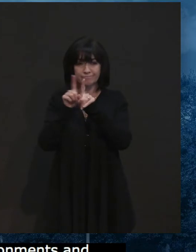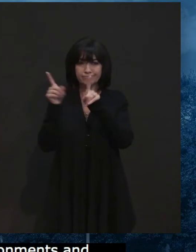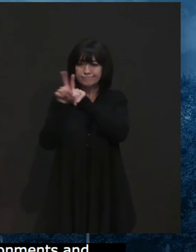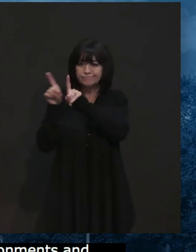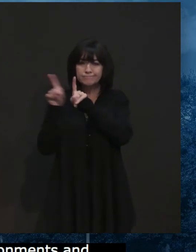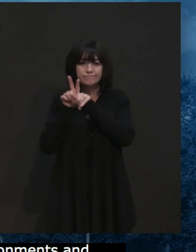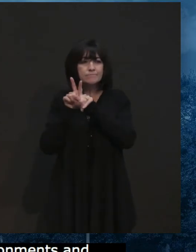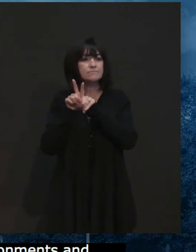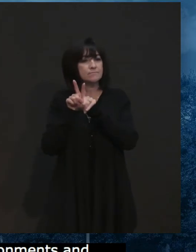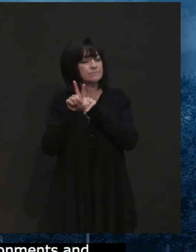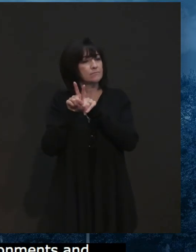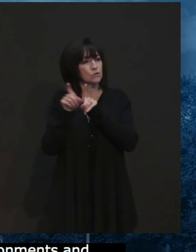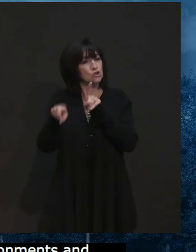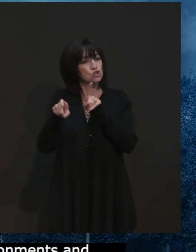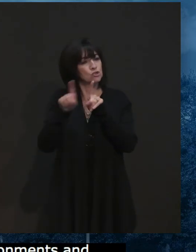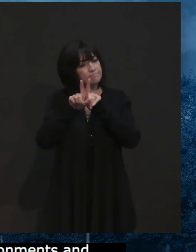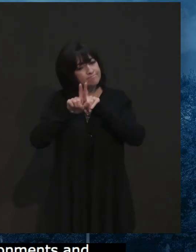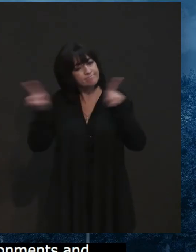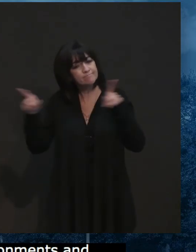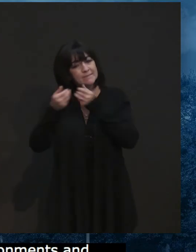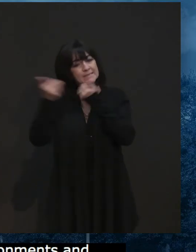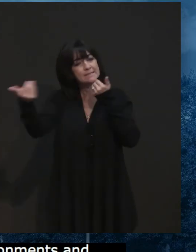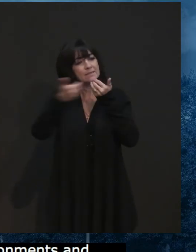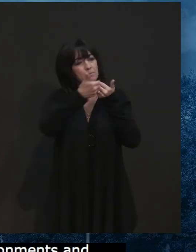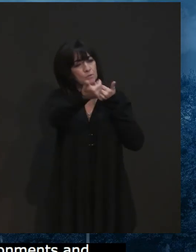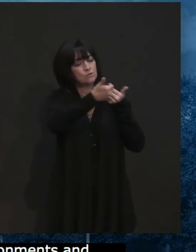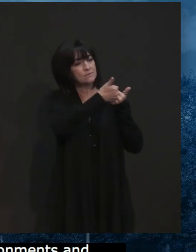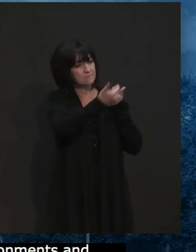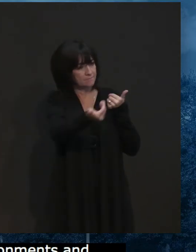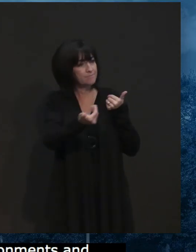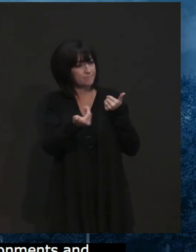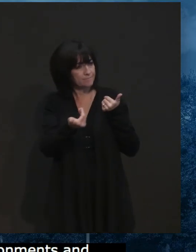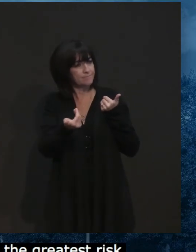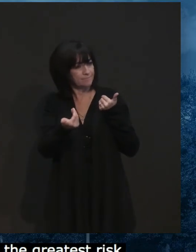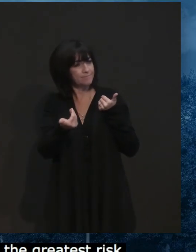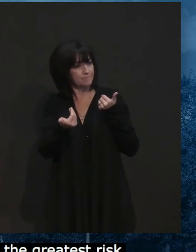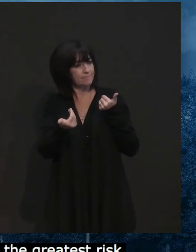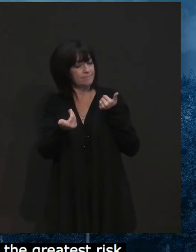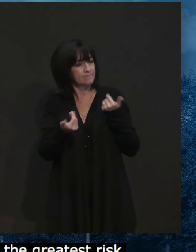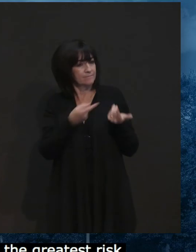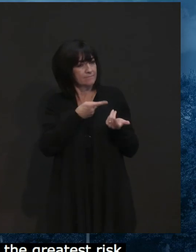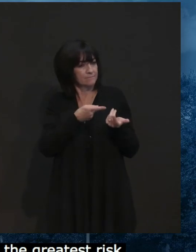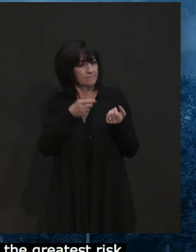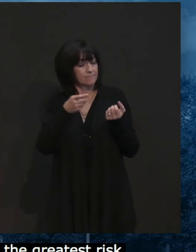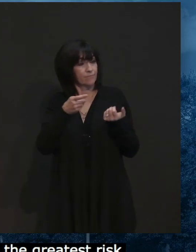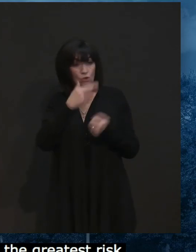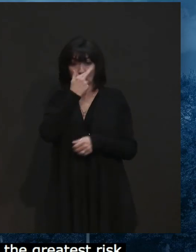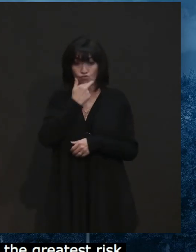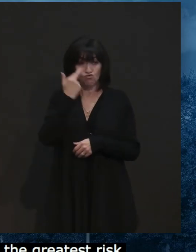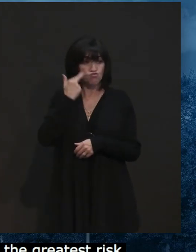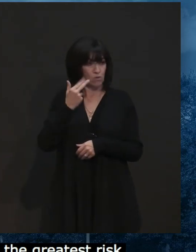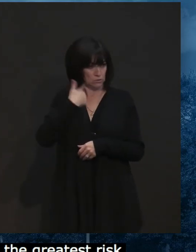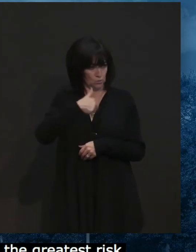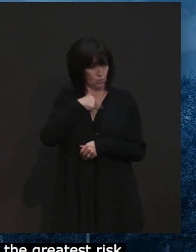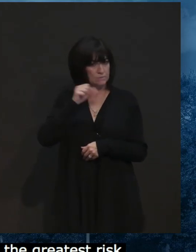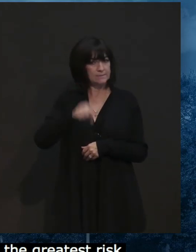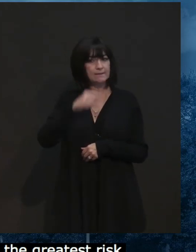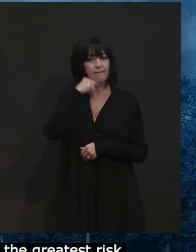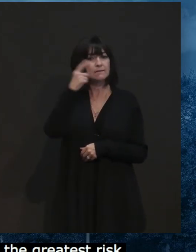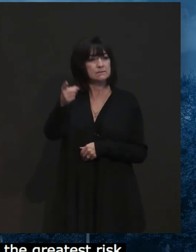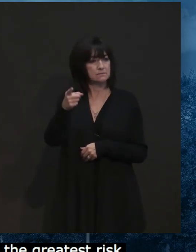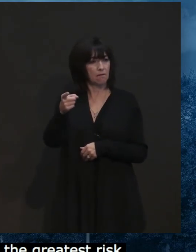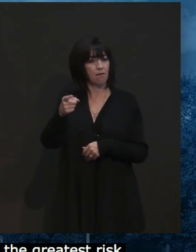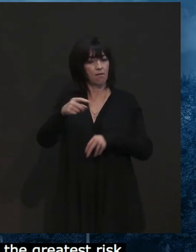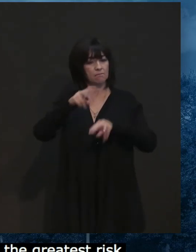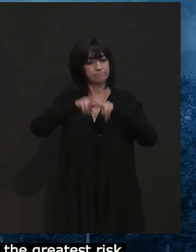as opposed to indoor environments where you can impose restrictions like restaurants that can create